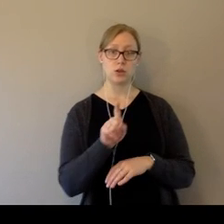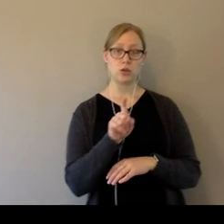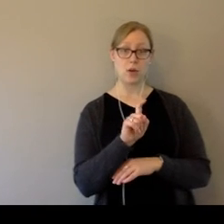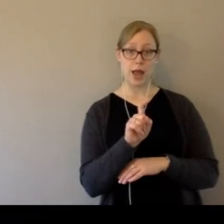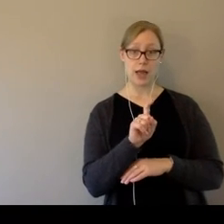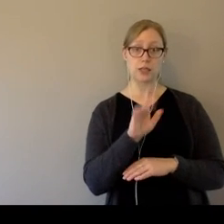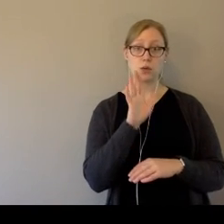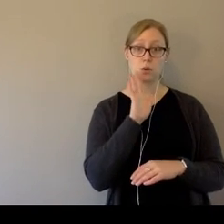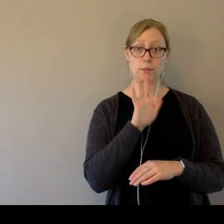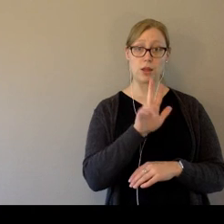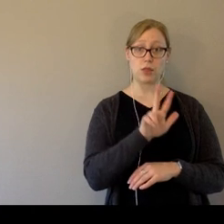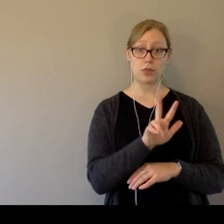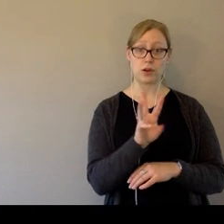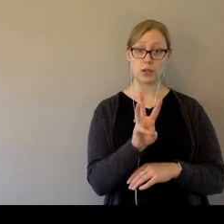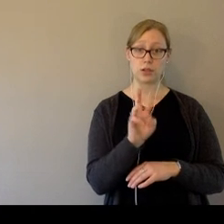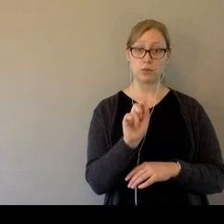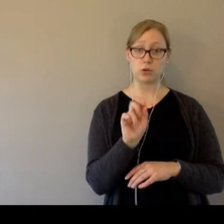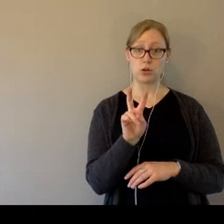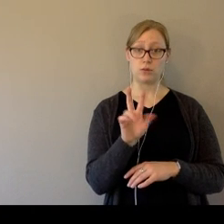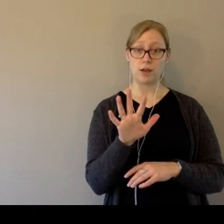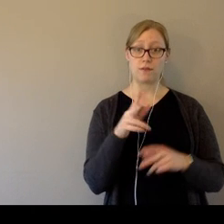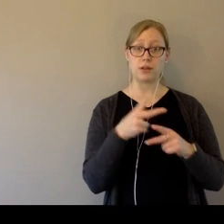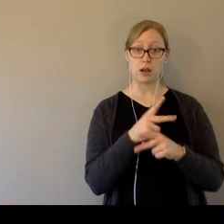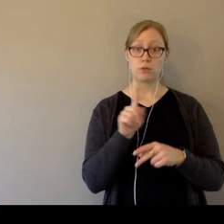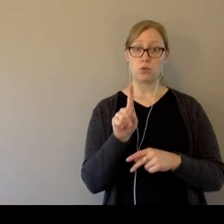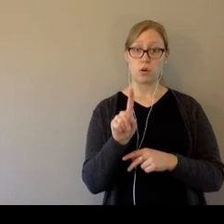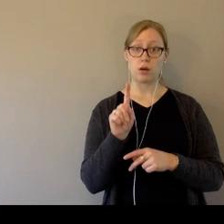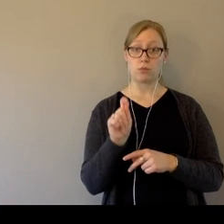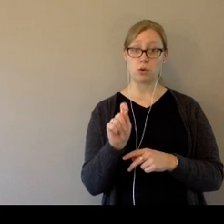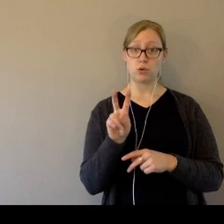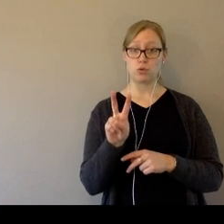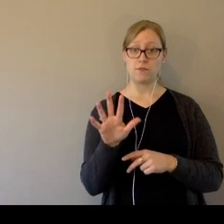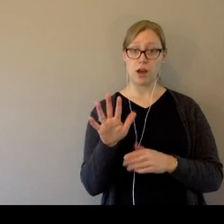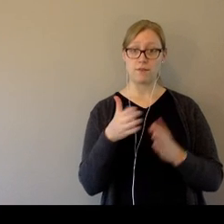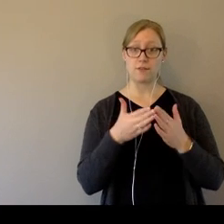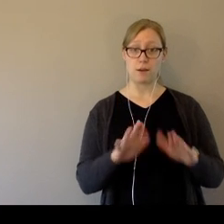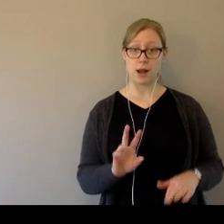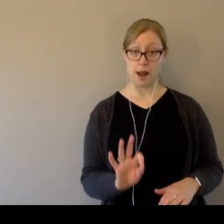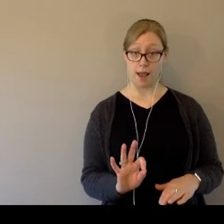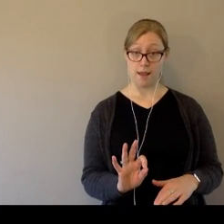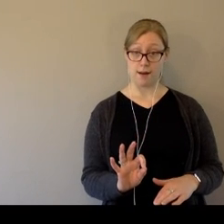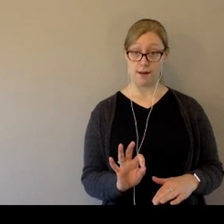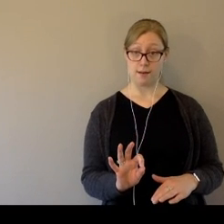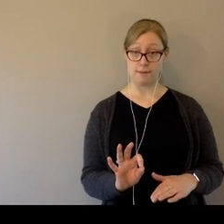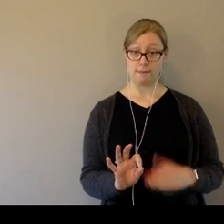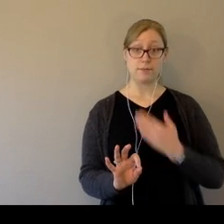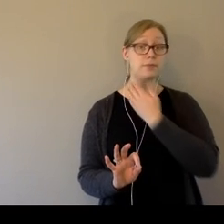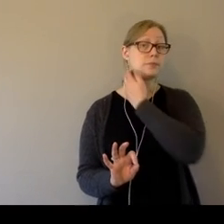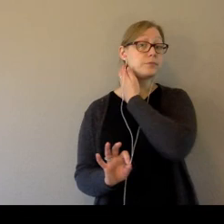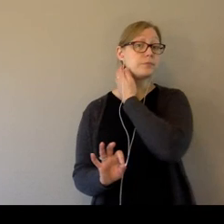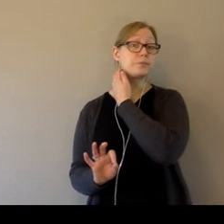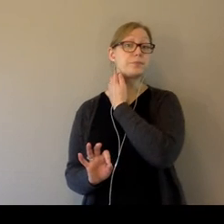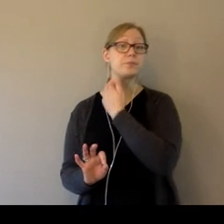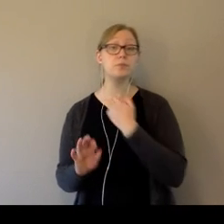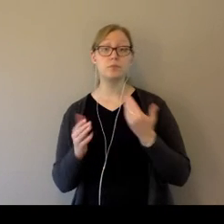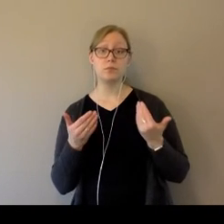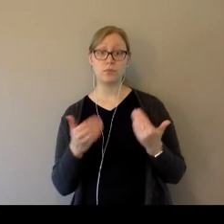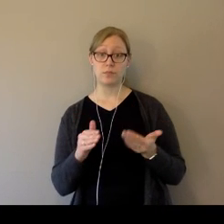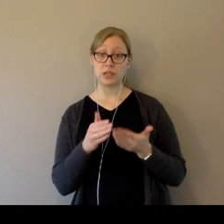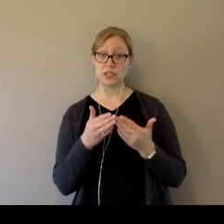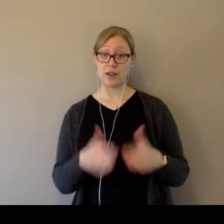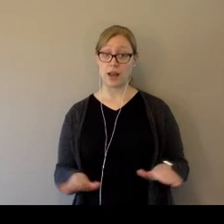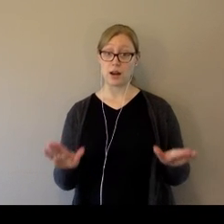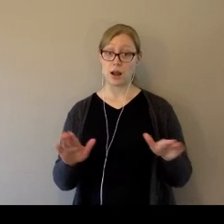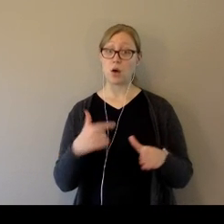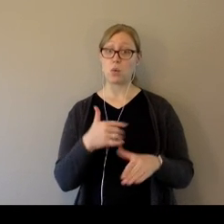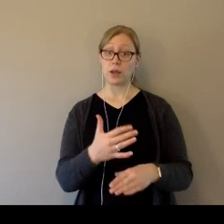be 36.25 times 1 1/4 divided by 9. So when we do that, when we divide that out, we